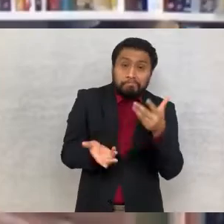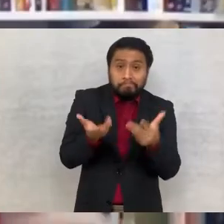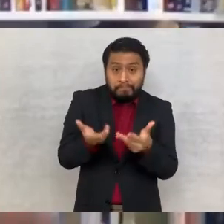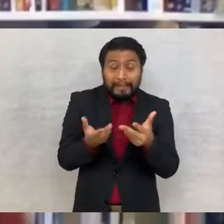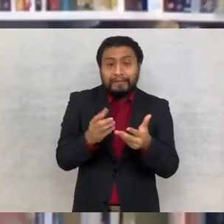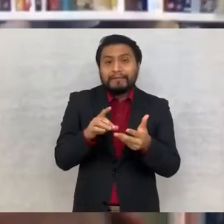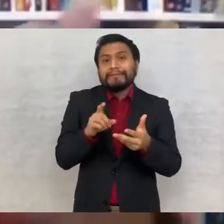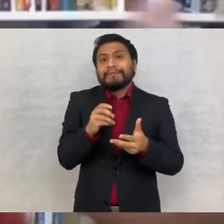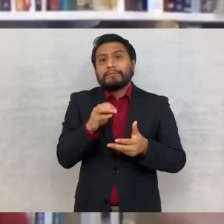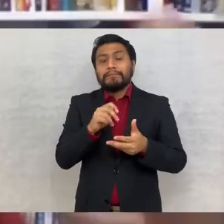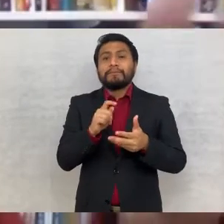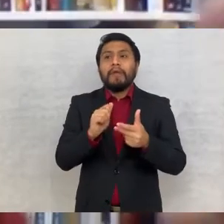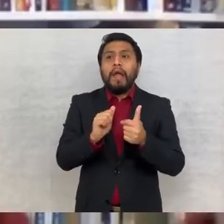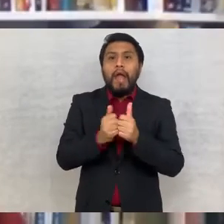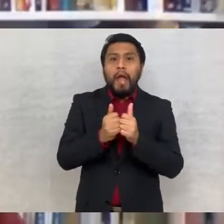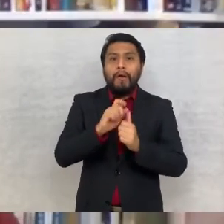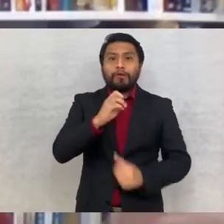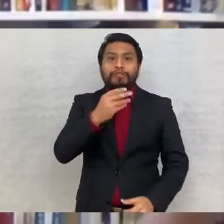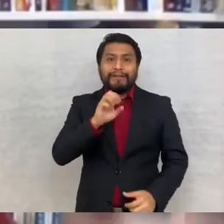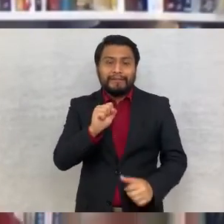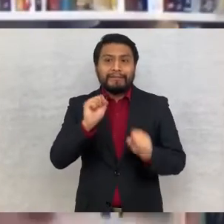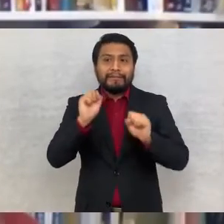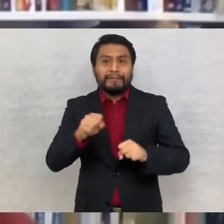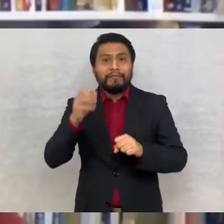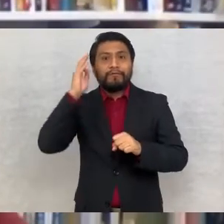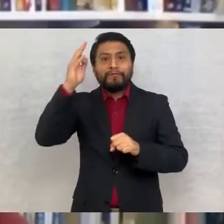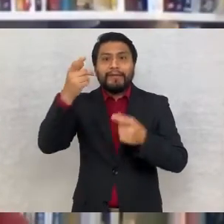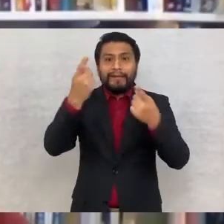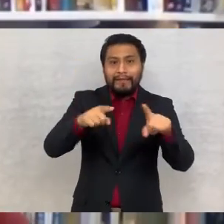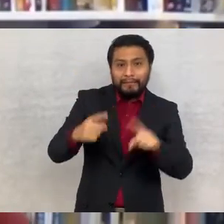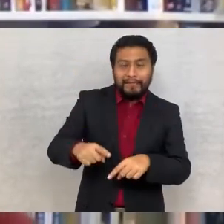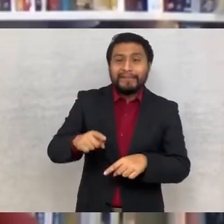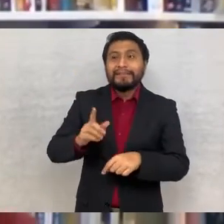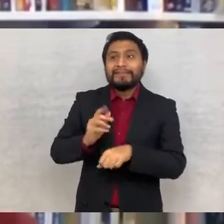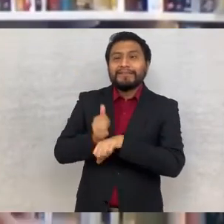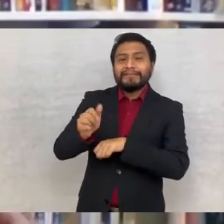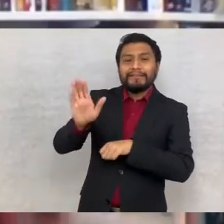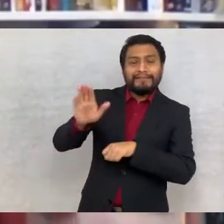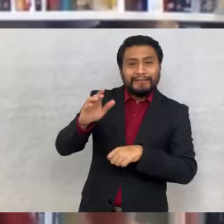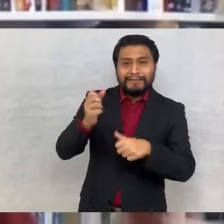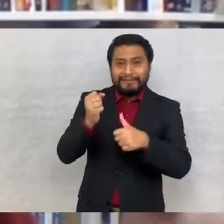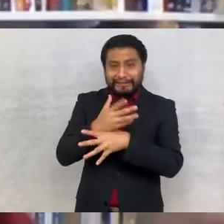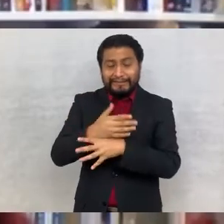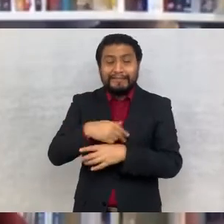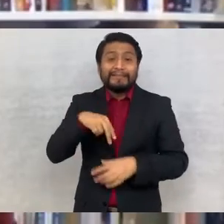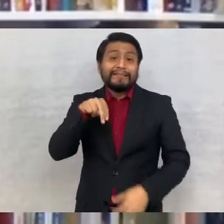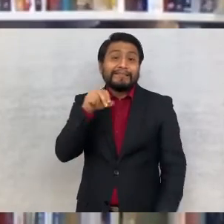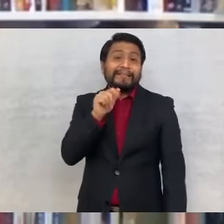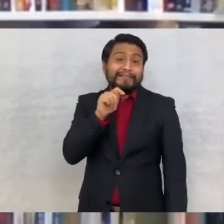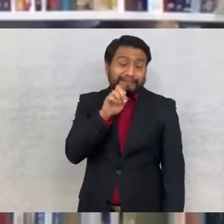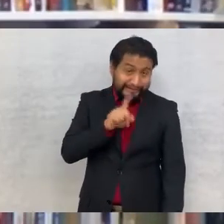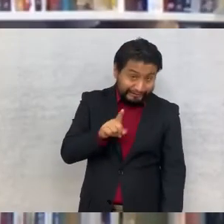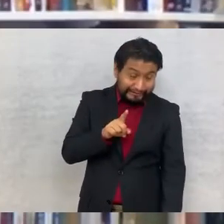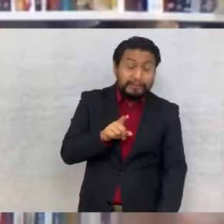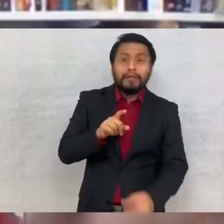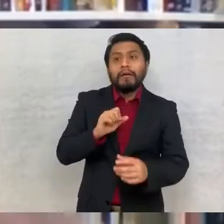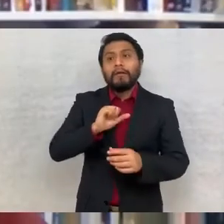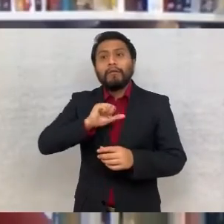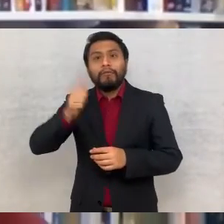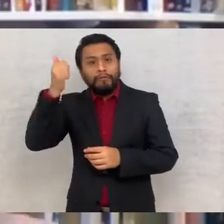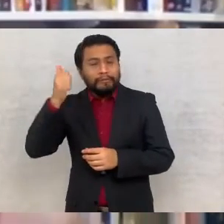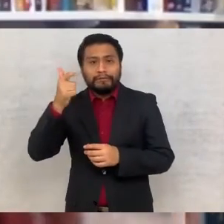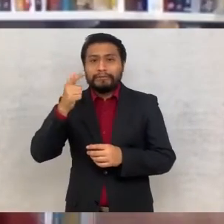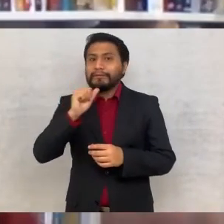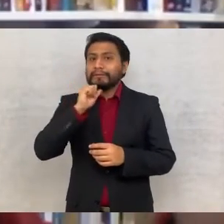the possibility of discernment about the consequences of eugenics before the horrors of Nazism were known, and the other is